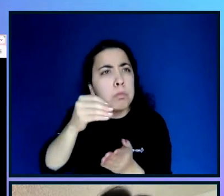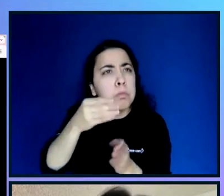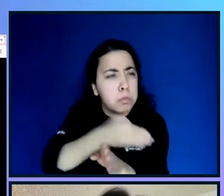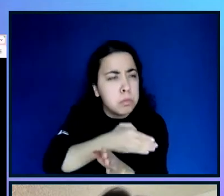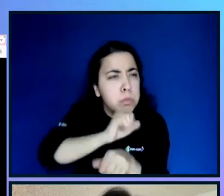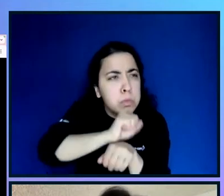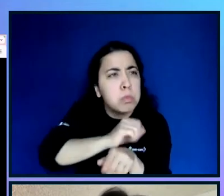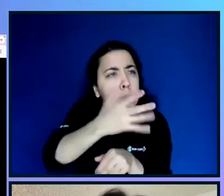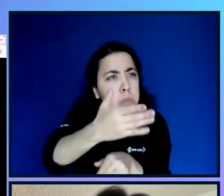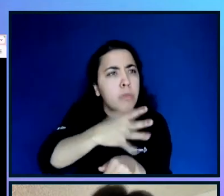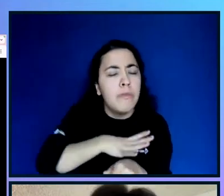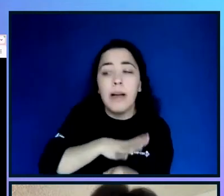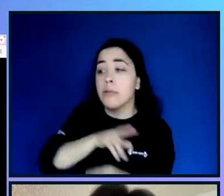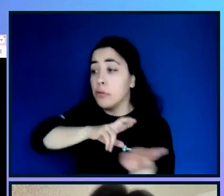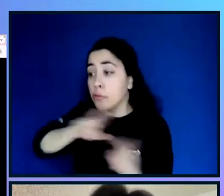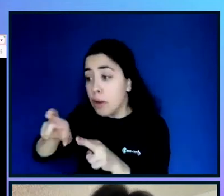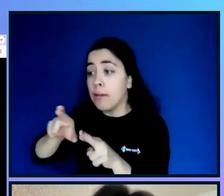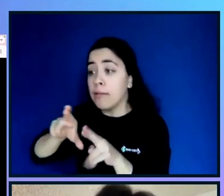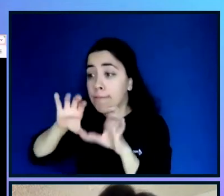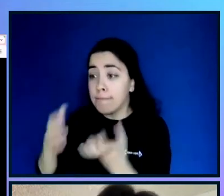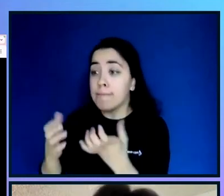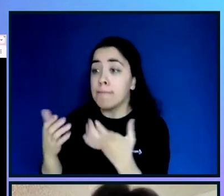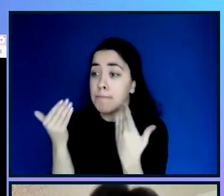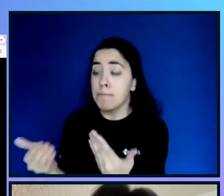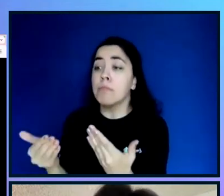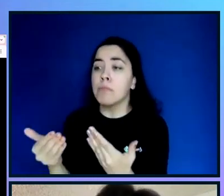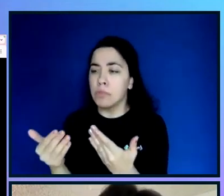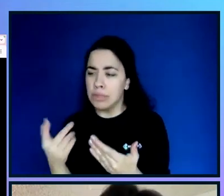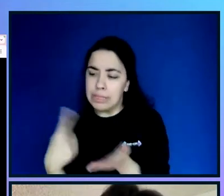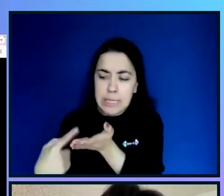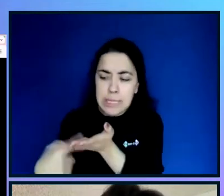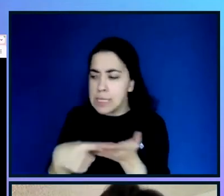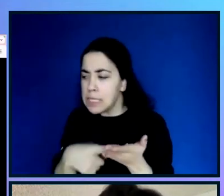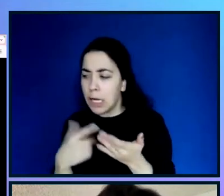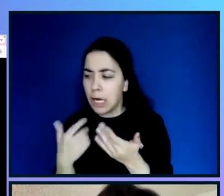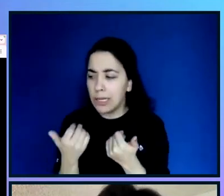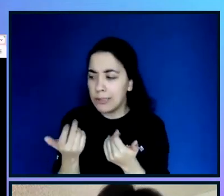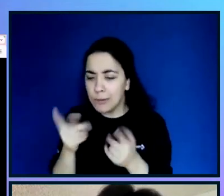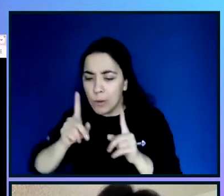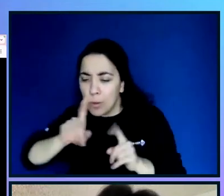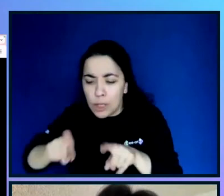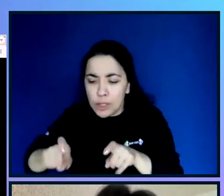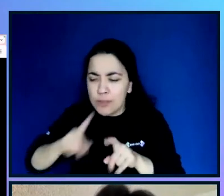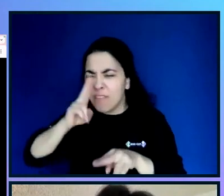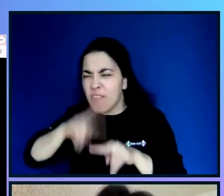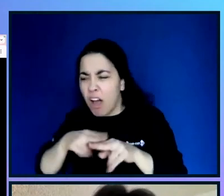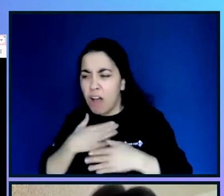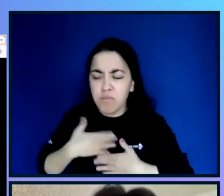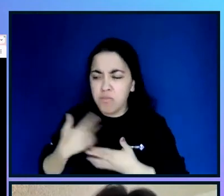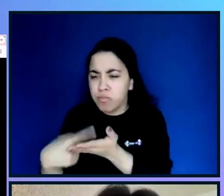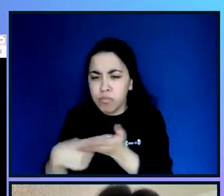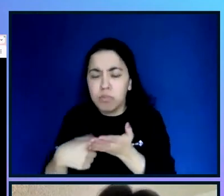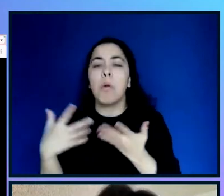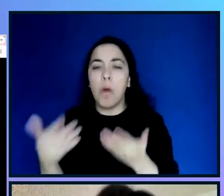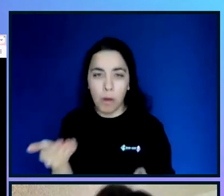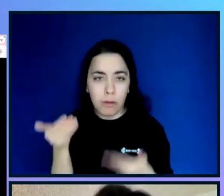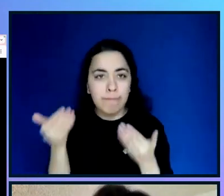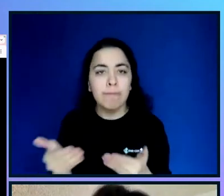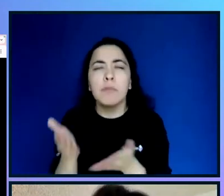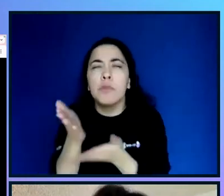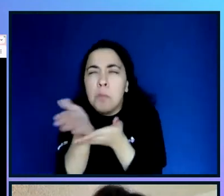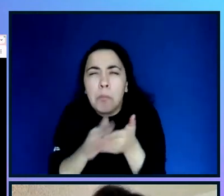with an icebreaker to kind of loosen up our vocal cords and get folks going. Had a small lecture, such as Intro to Assistive